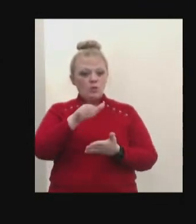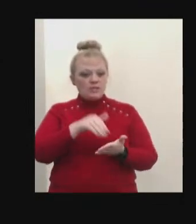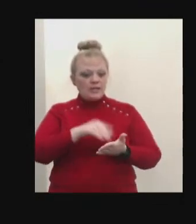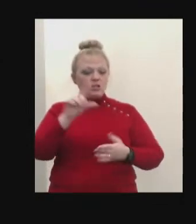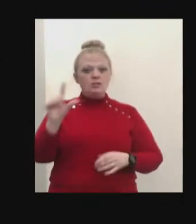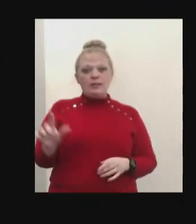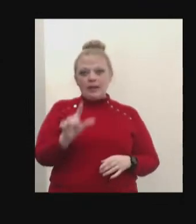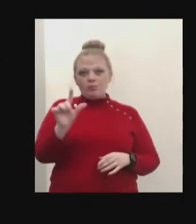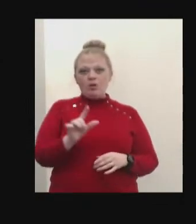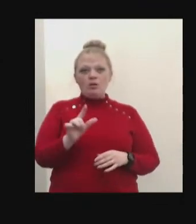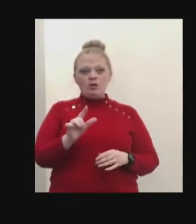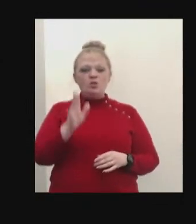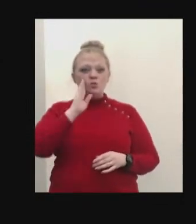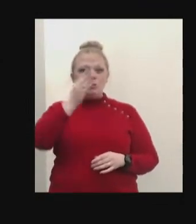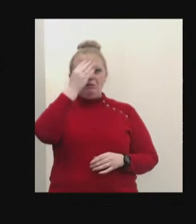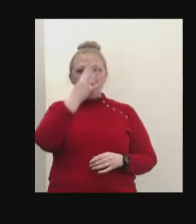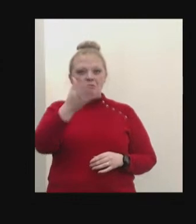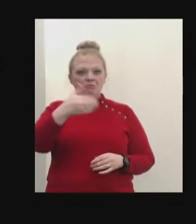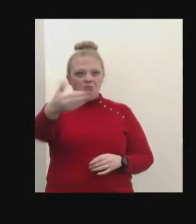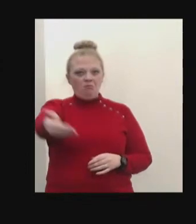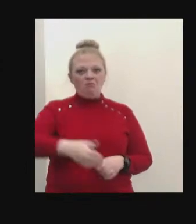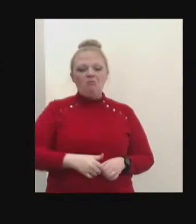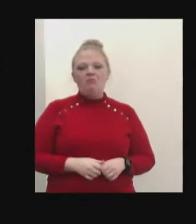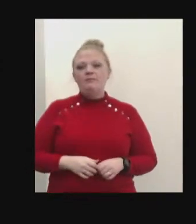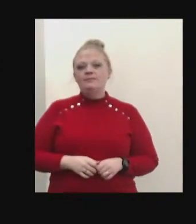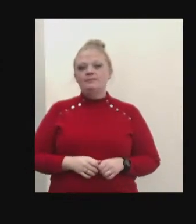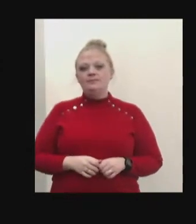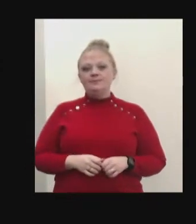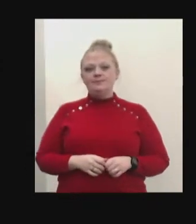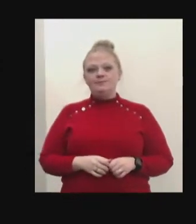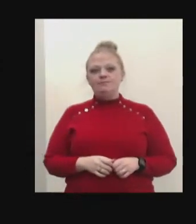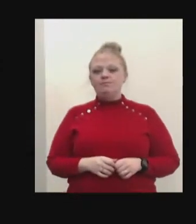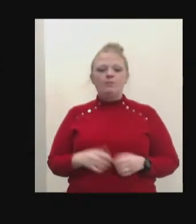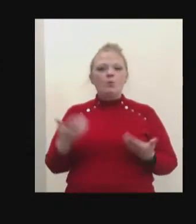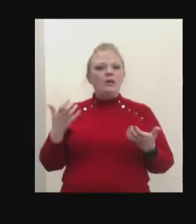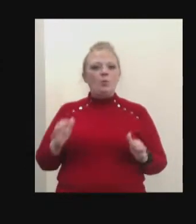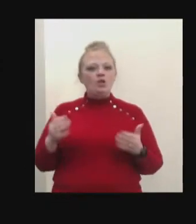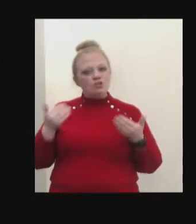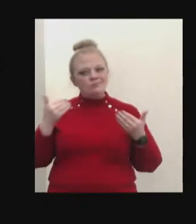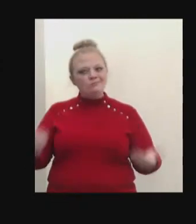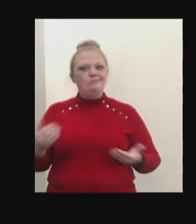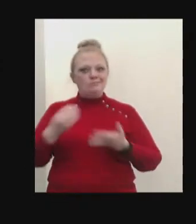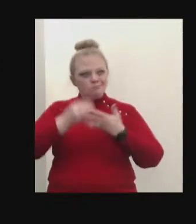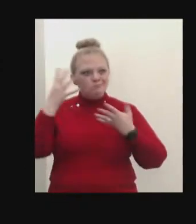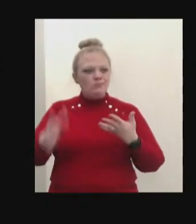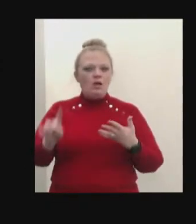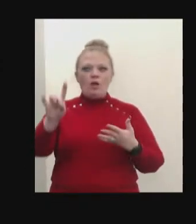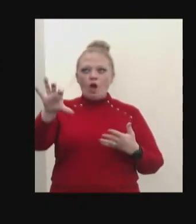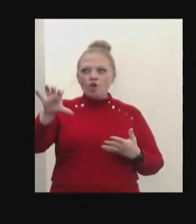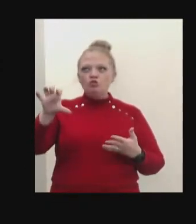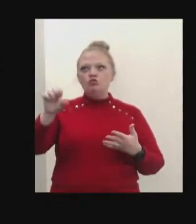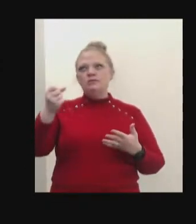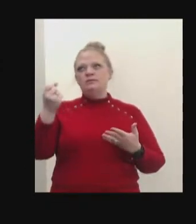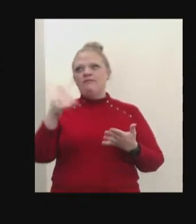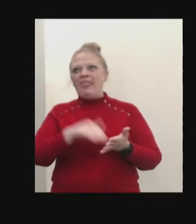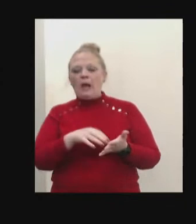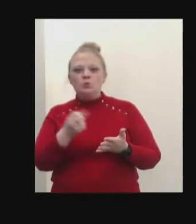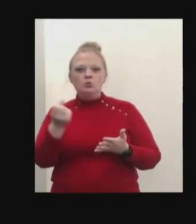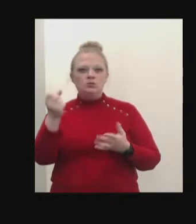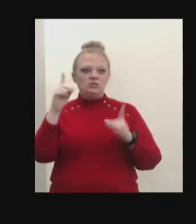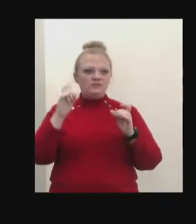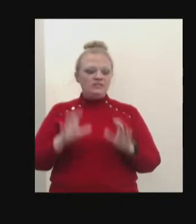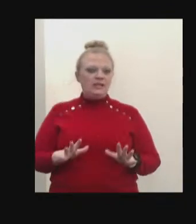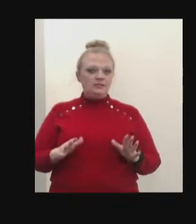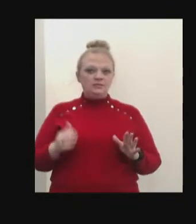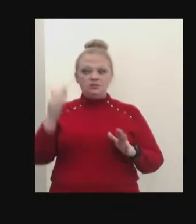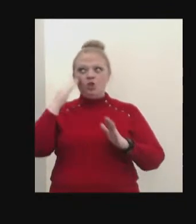with more to come. But we did not want to go ahead and purchase hundreds and thousands of testing kits, first off, knowing that the state was